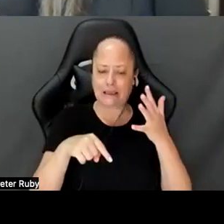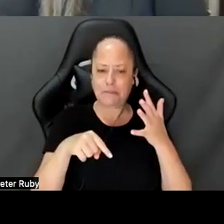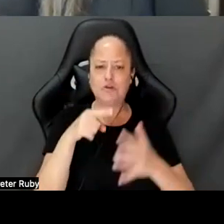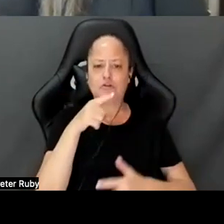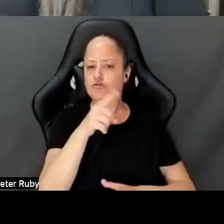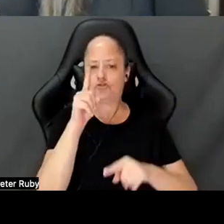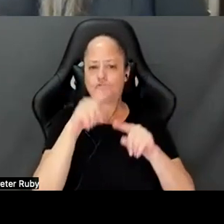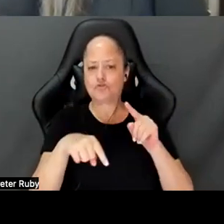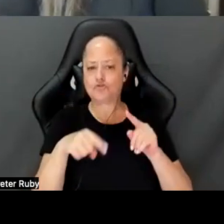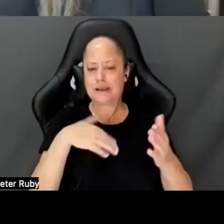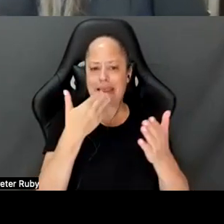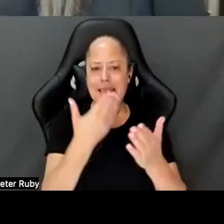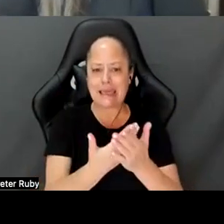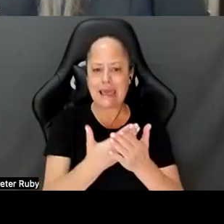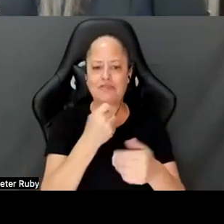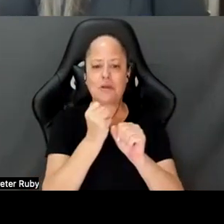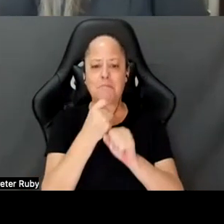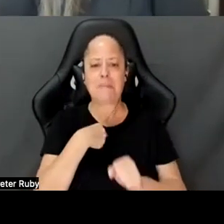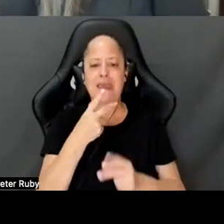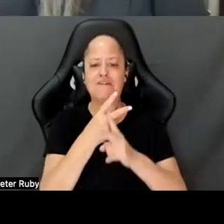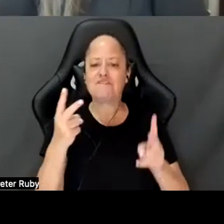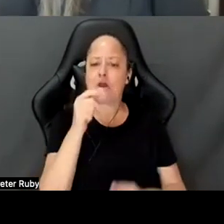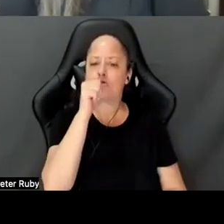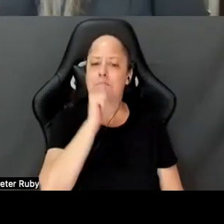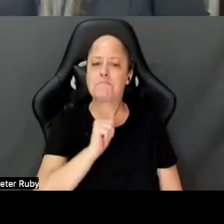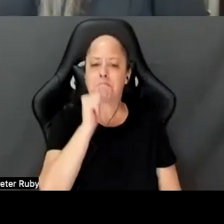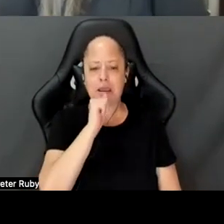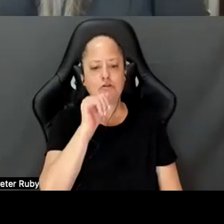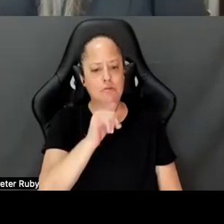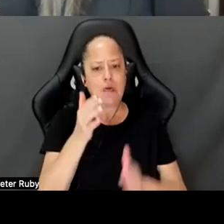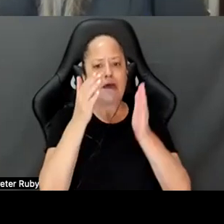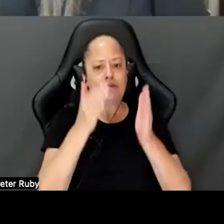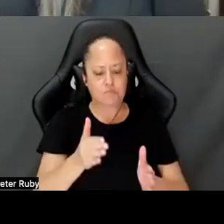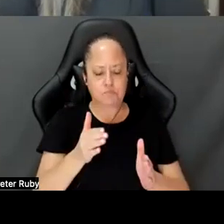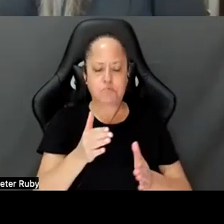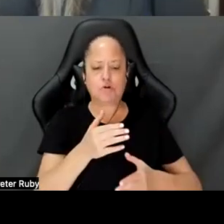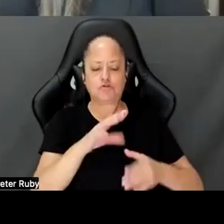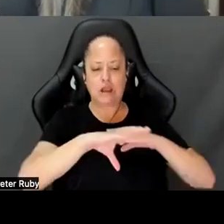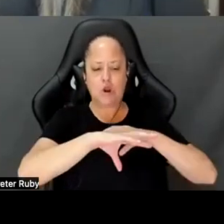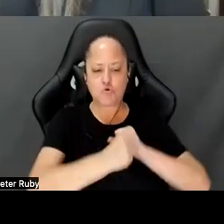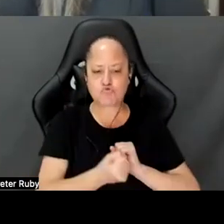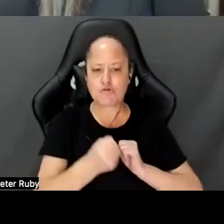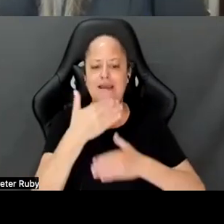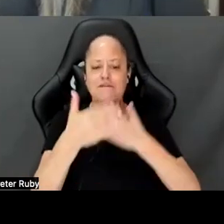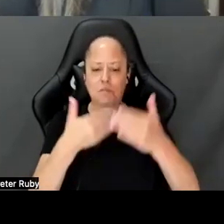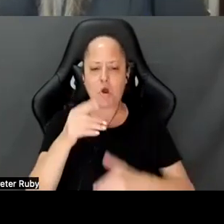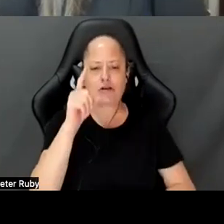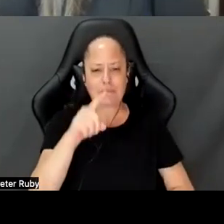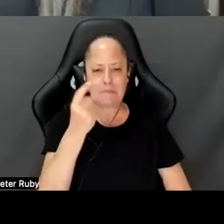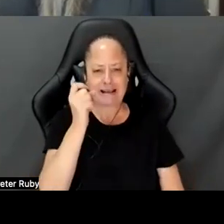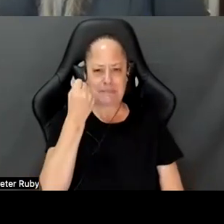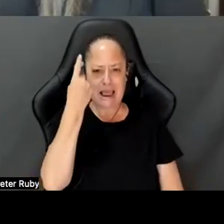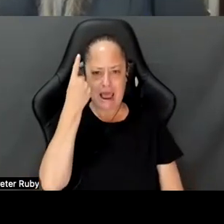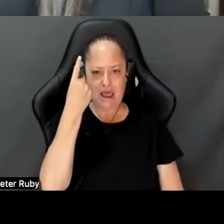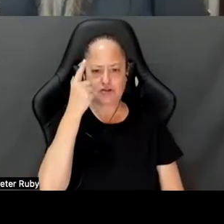she couldn't get there. And that made me be very patient, because I was like, okay, this is a person who's going through a grieving process. I've got to be understanding. But